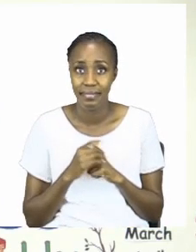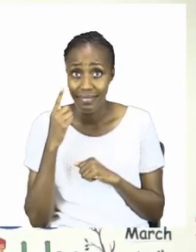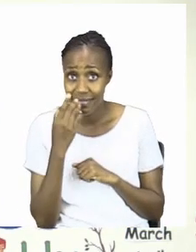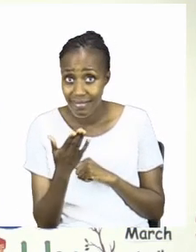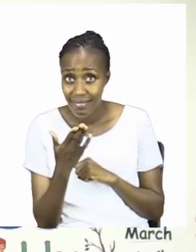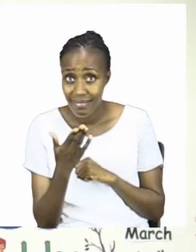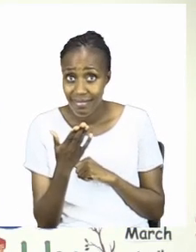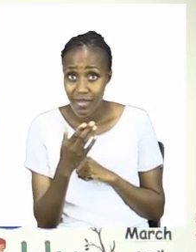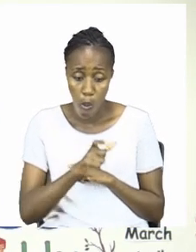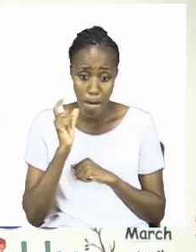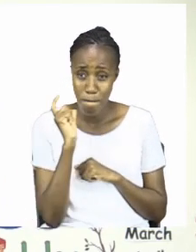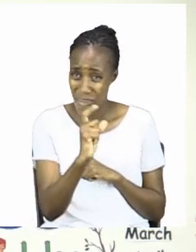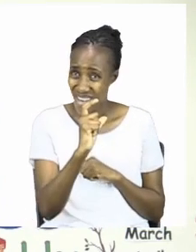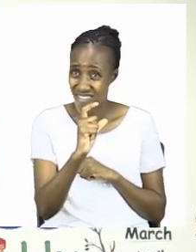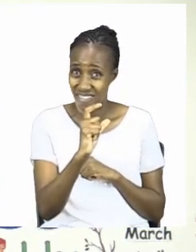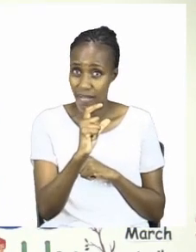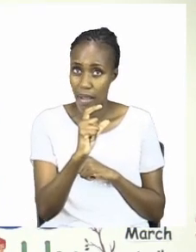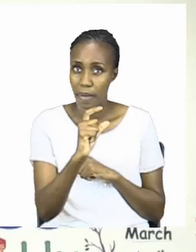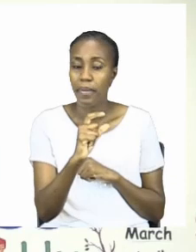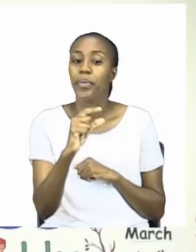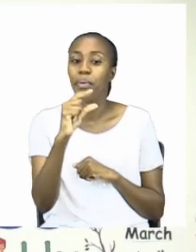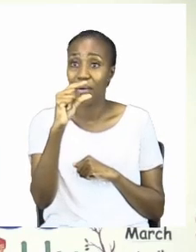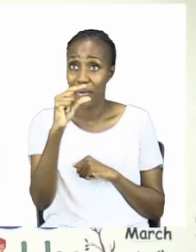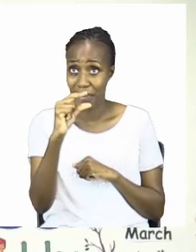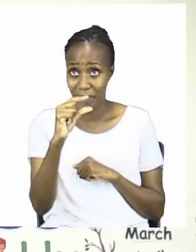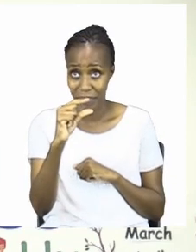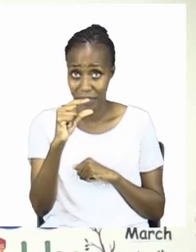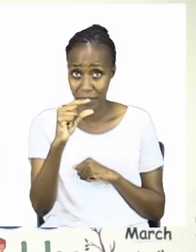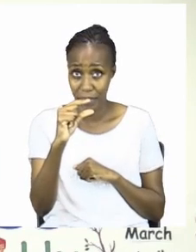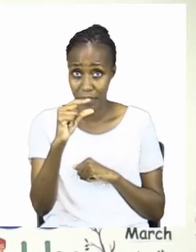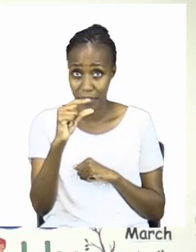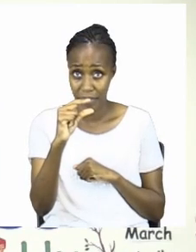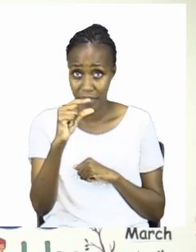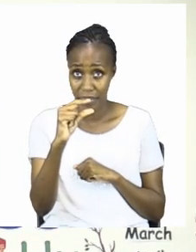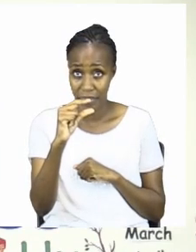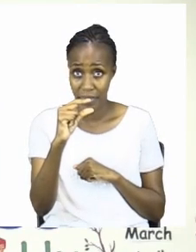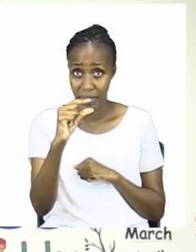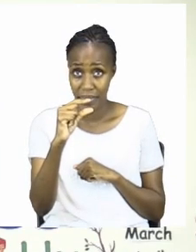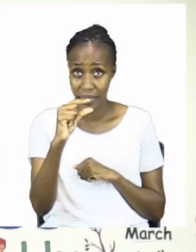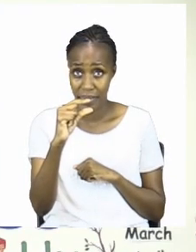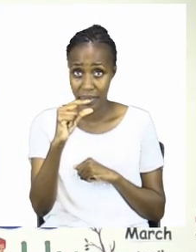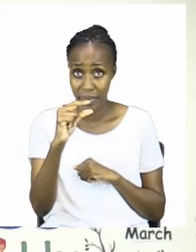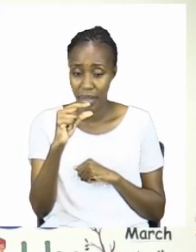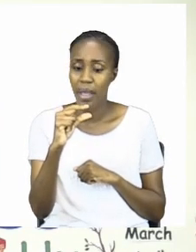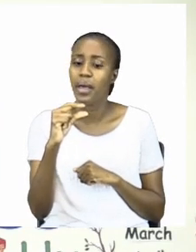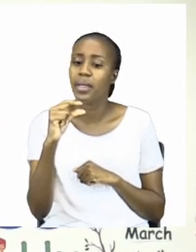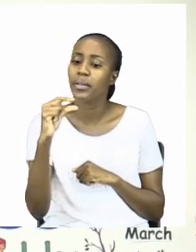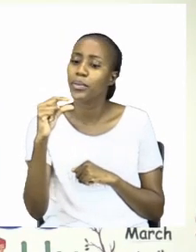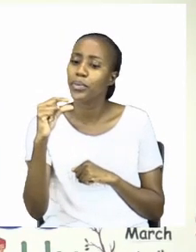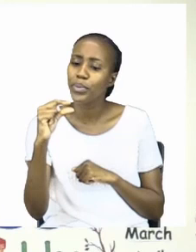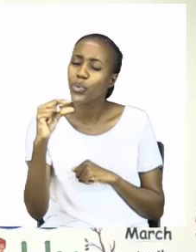part of the plant. This is a bigger one, but this one is a little bit smaller than the first one. And